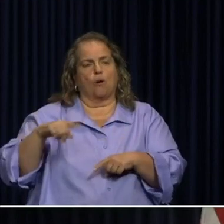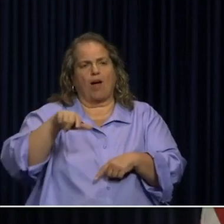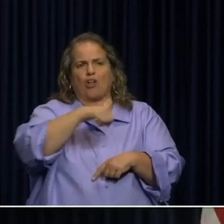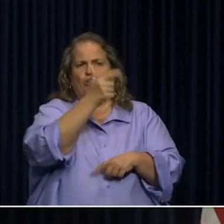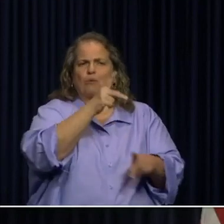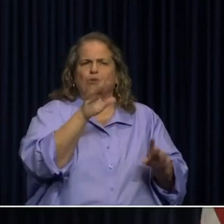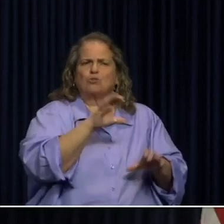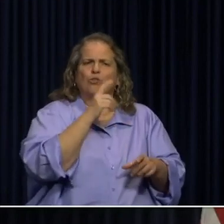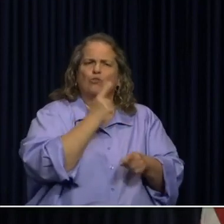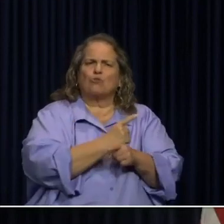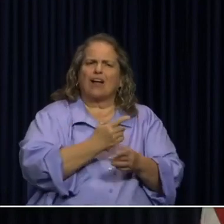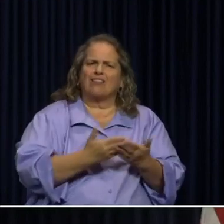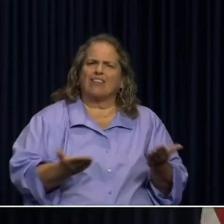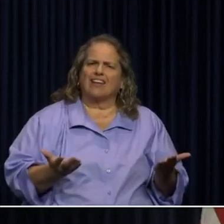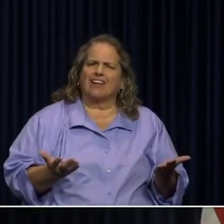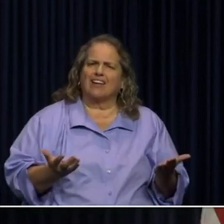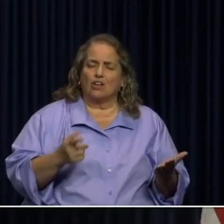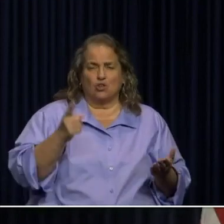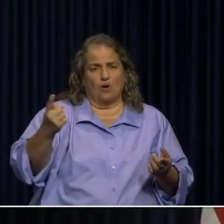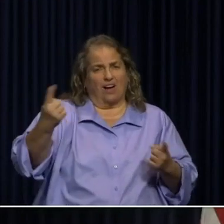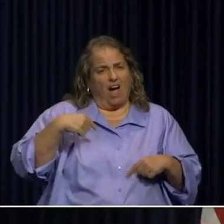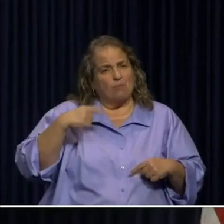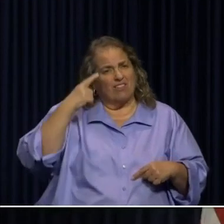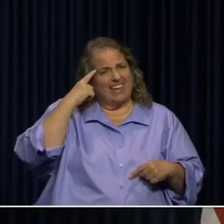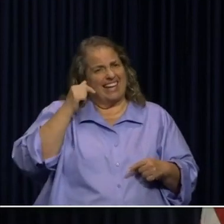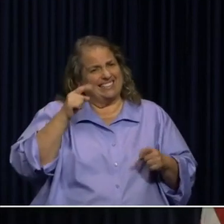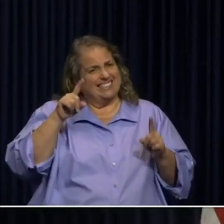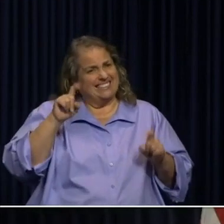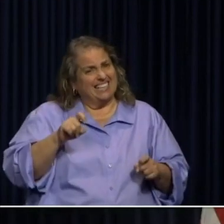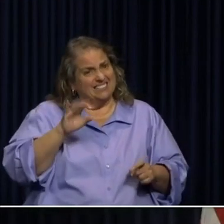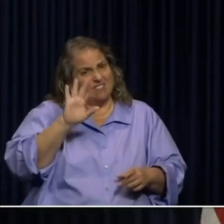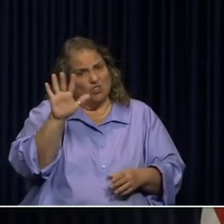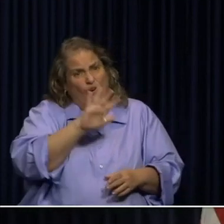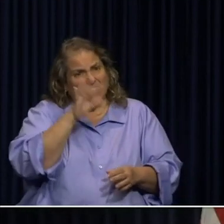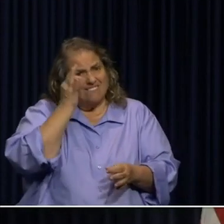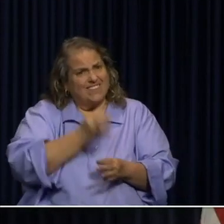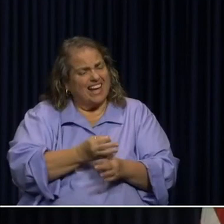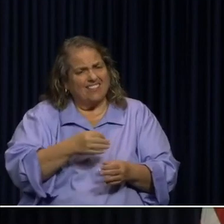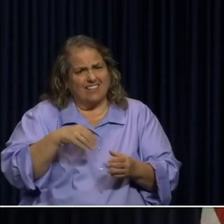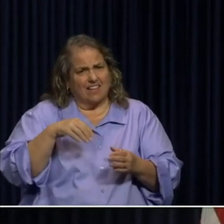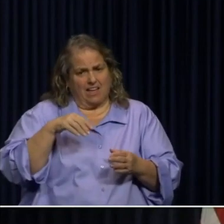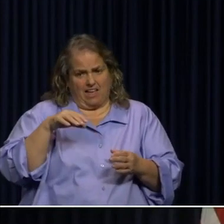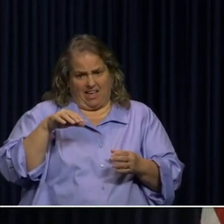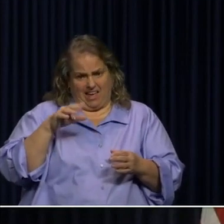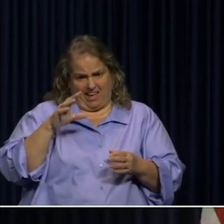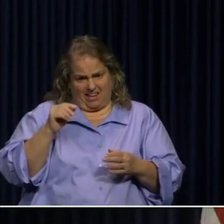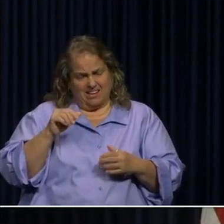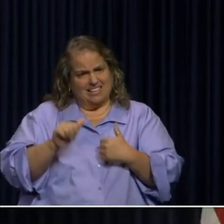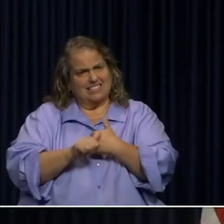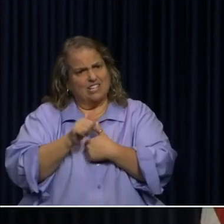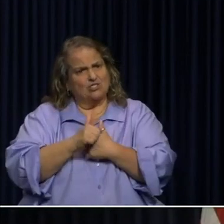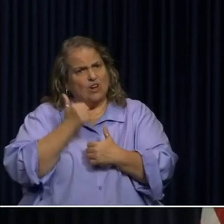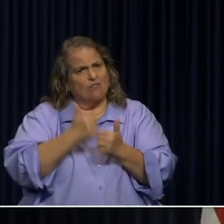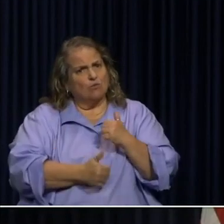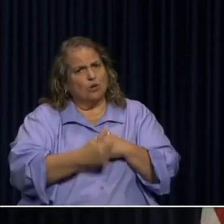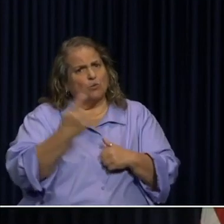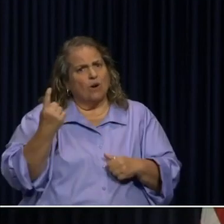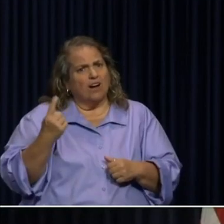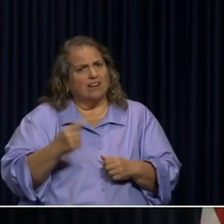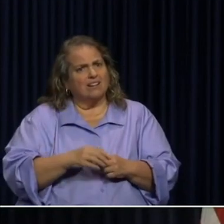thing, to put people who come thinking it's a test of faith in harm's way. You know,